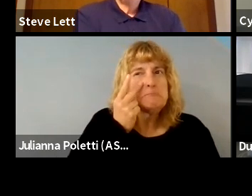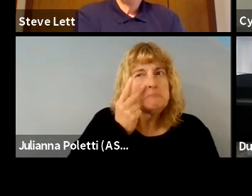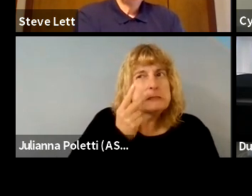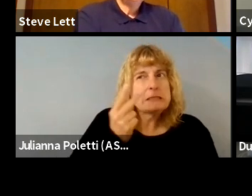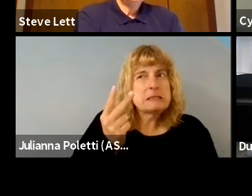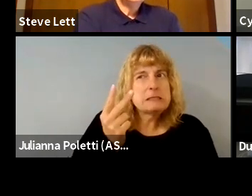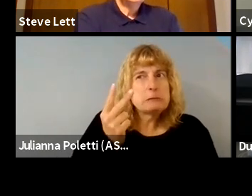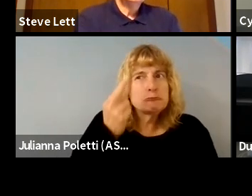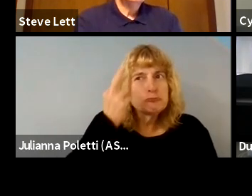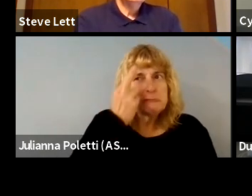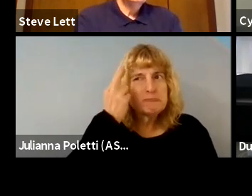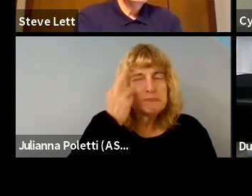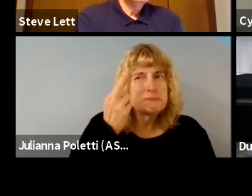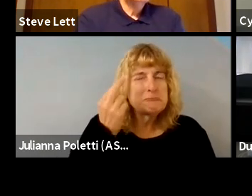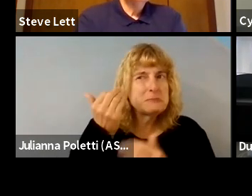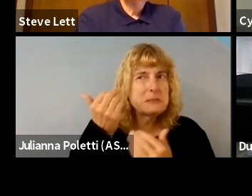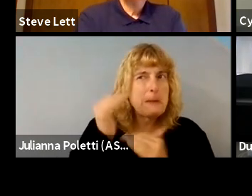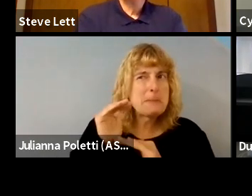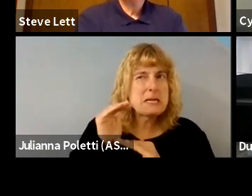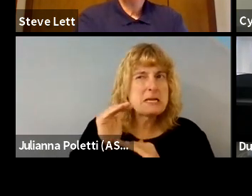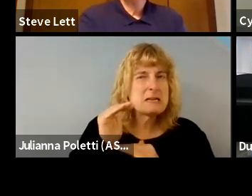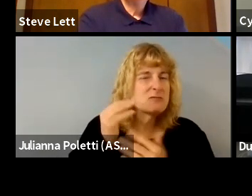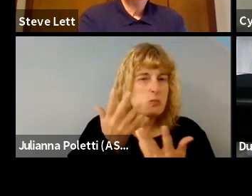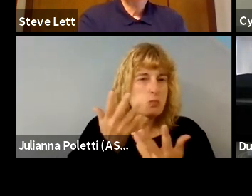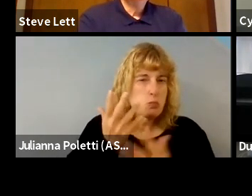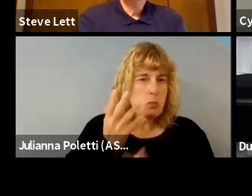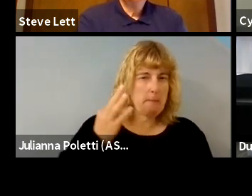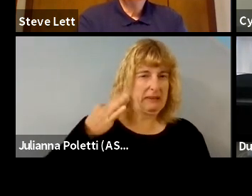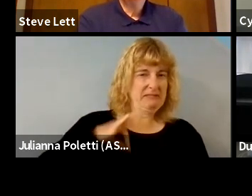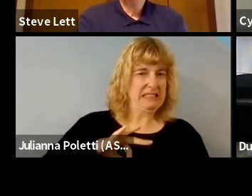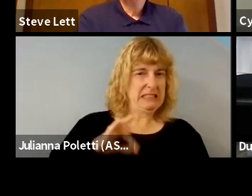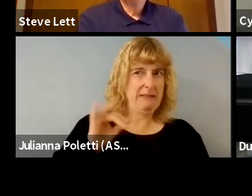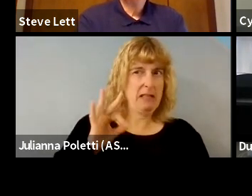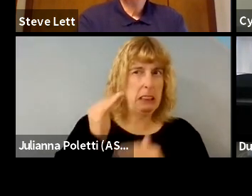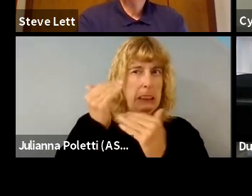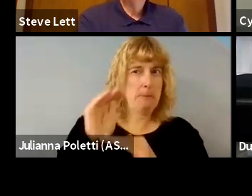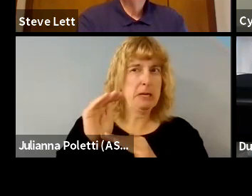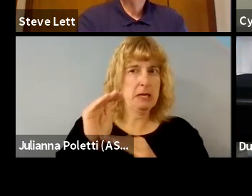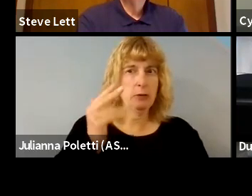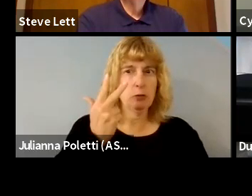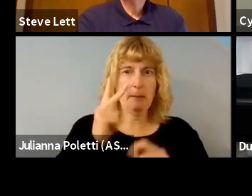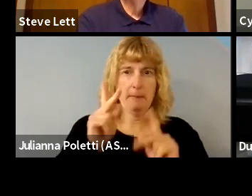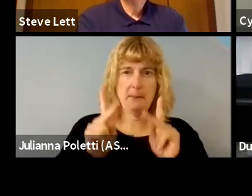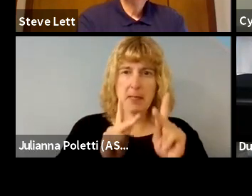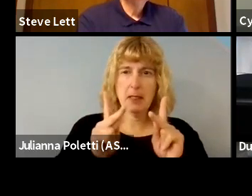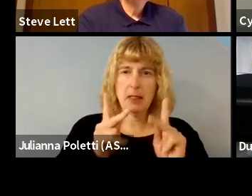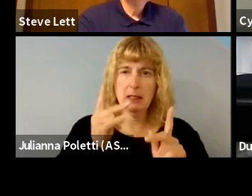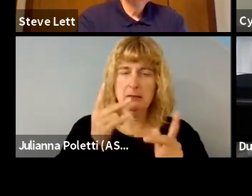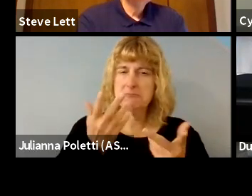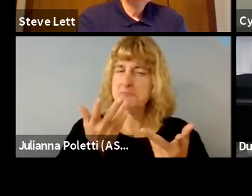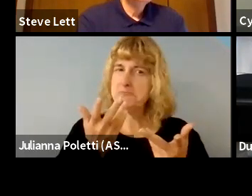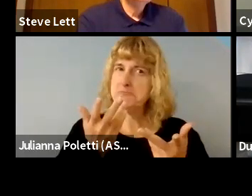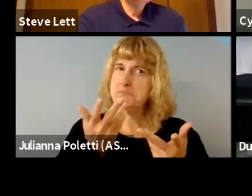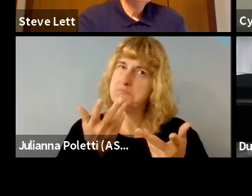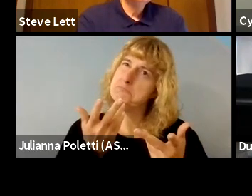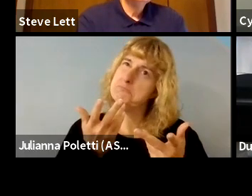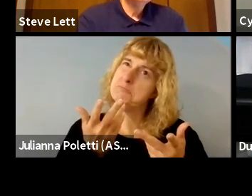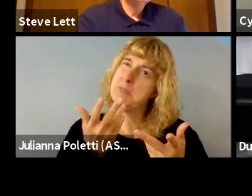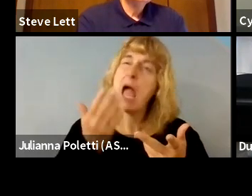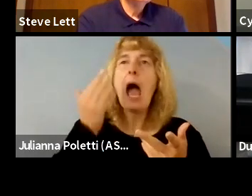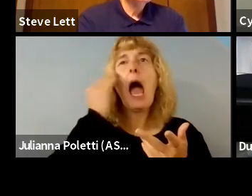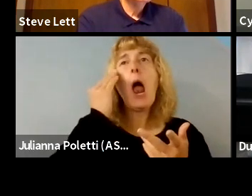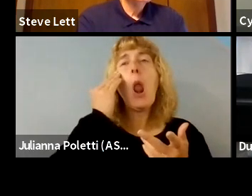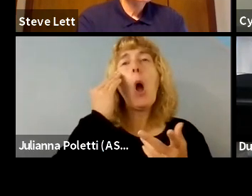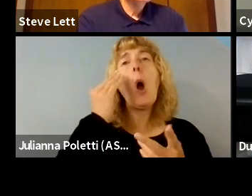I don't see the benefits of limiting it to only 3 people. The perceived benefit is